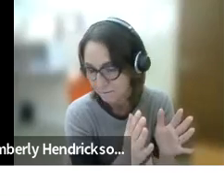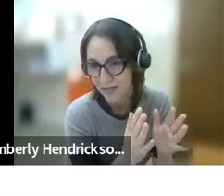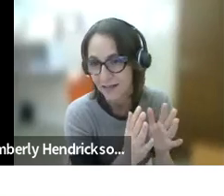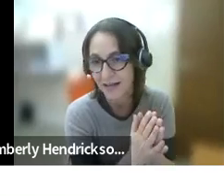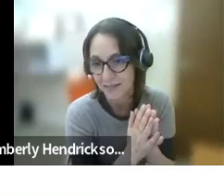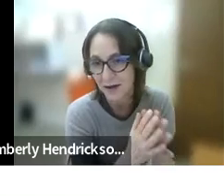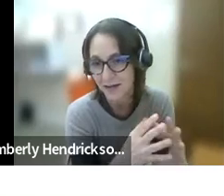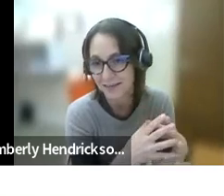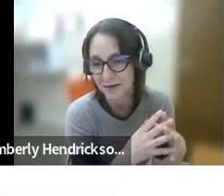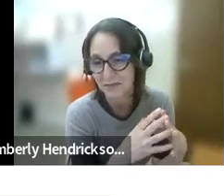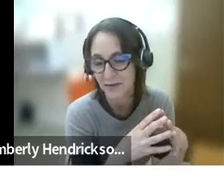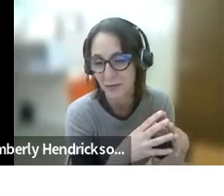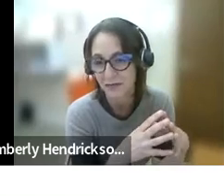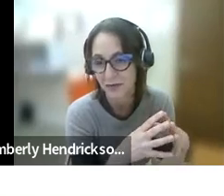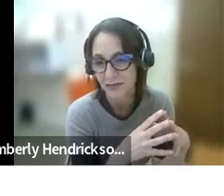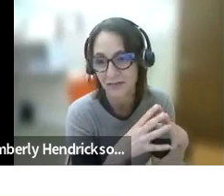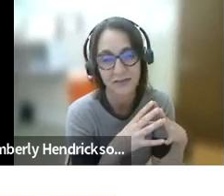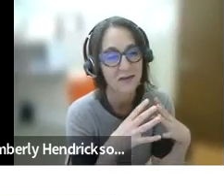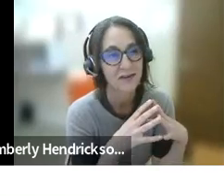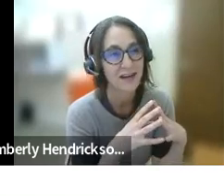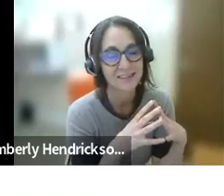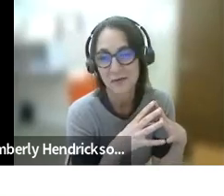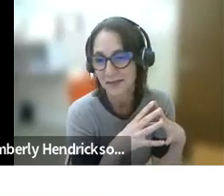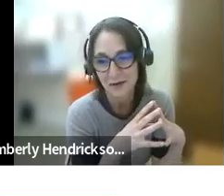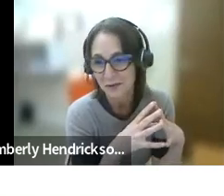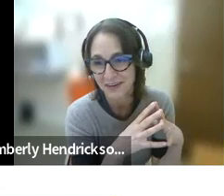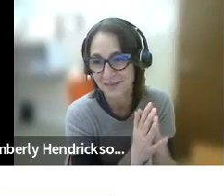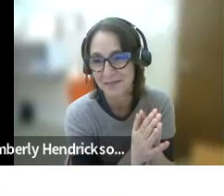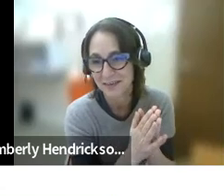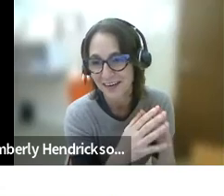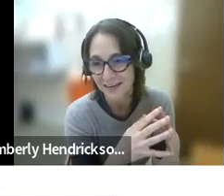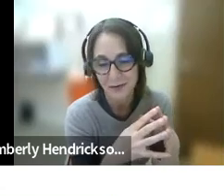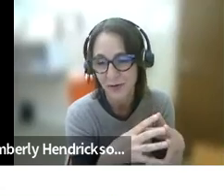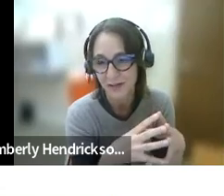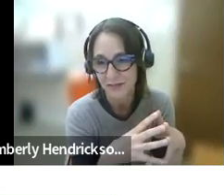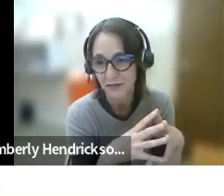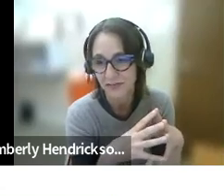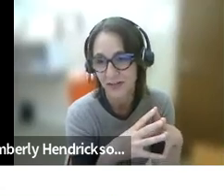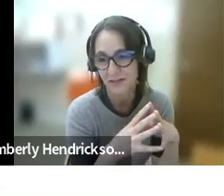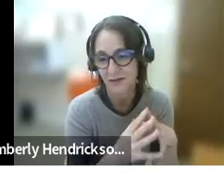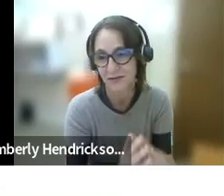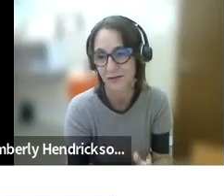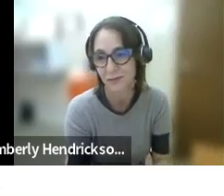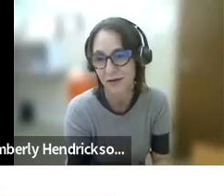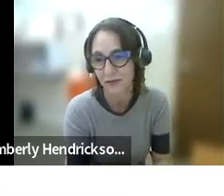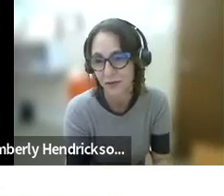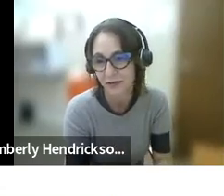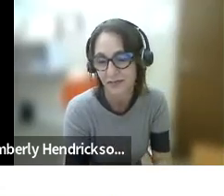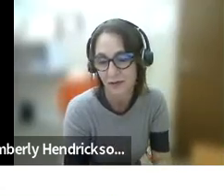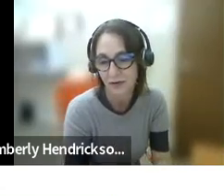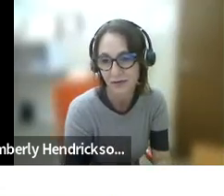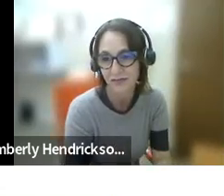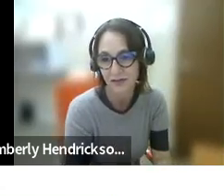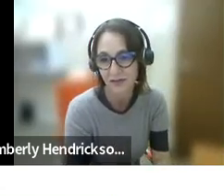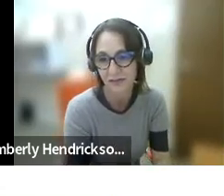beneficial. Last comment in terms of direct voices, as you all know better than I do, we're not the first state to wrestle with